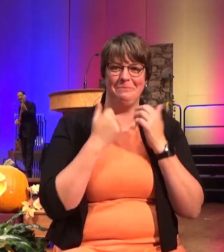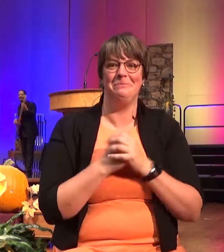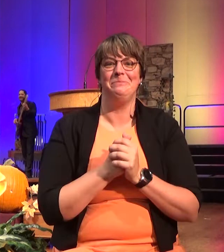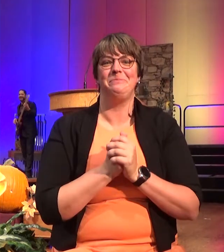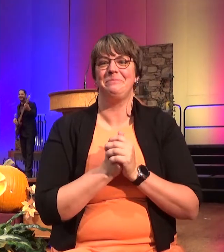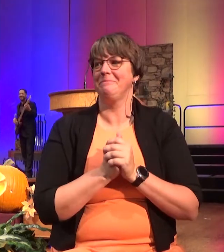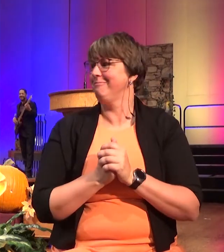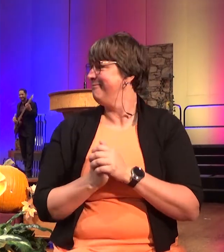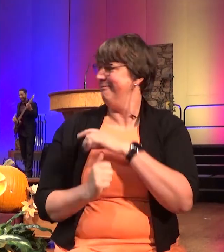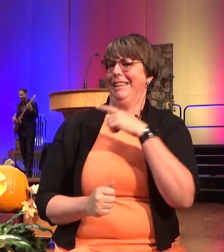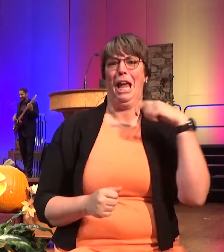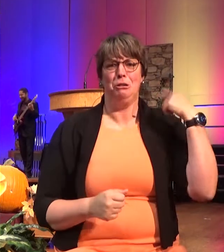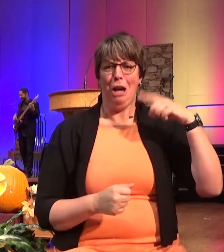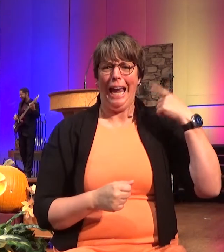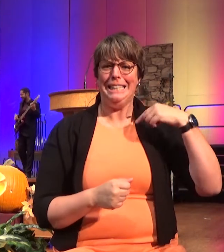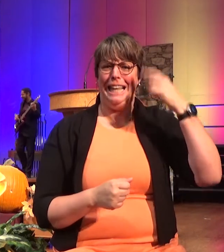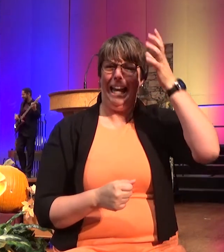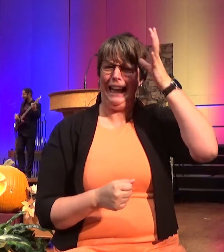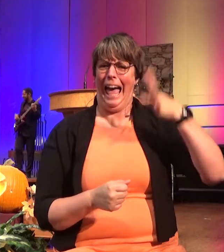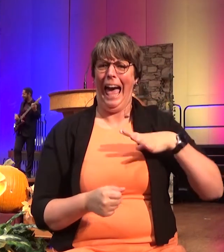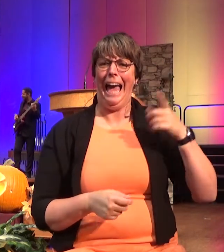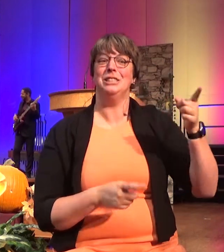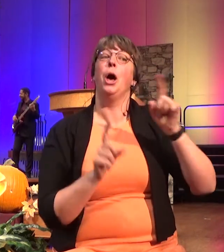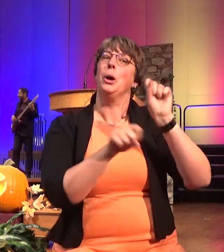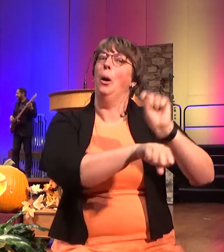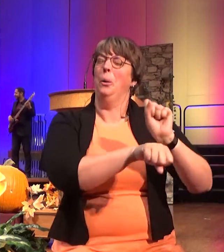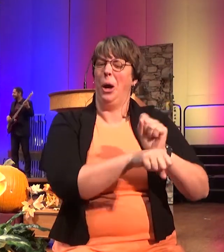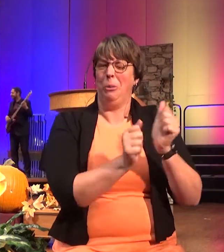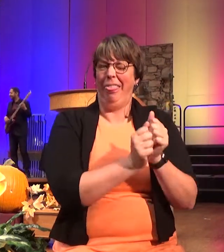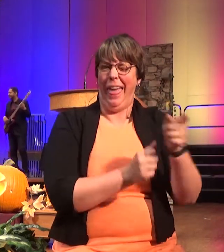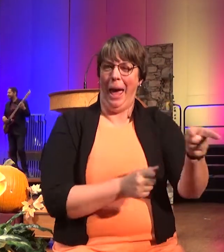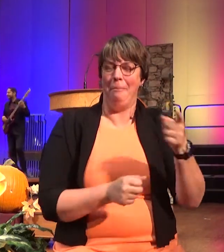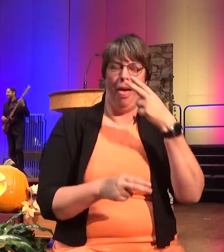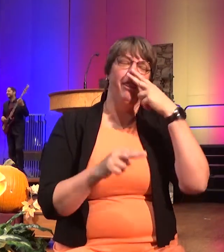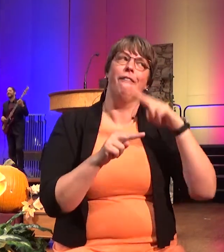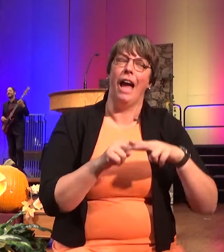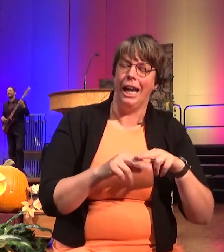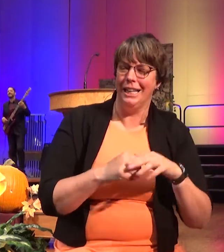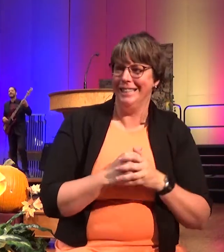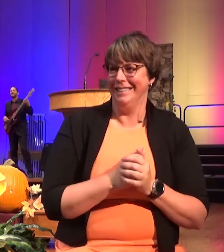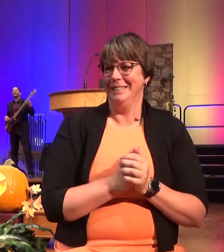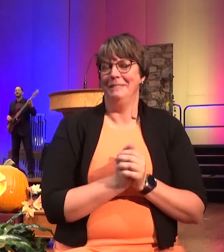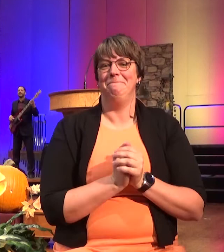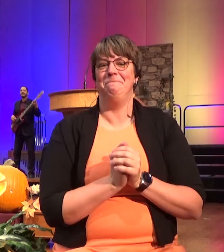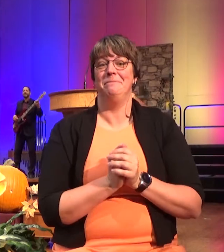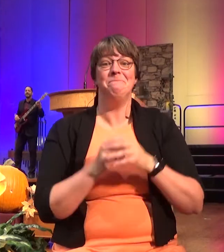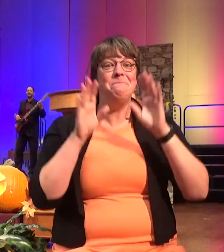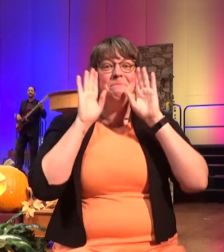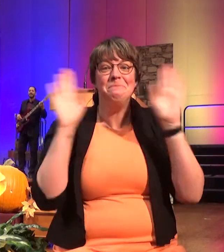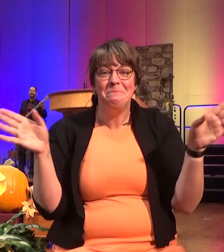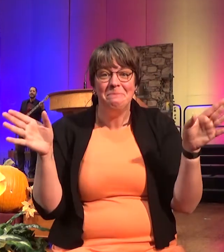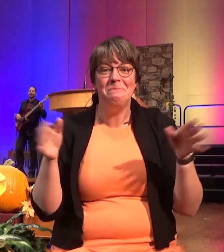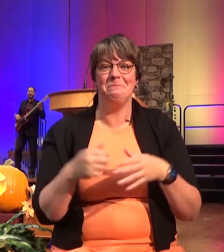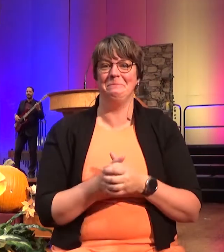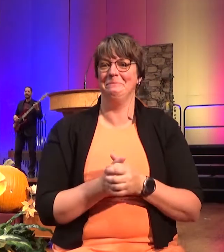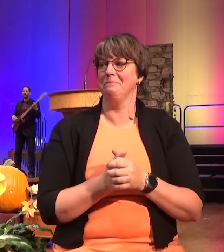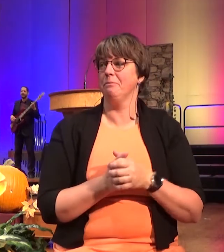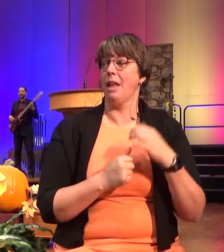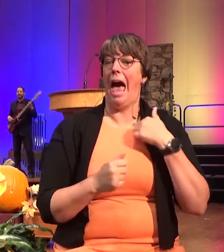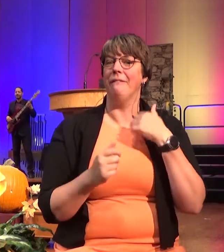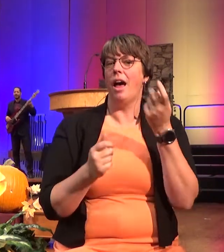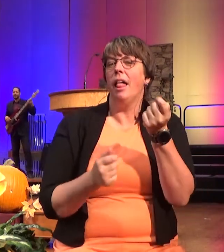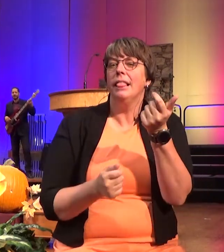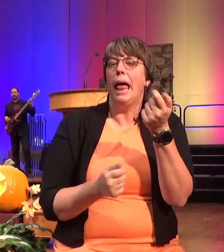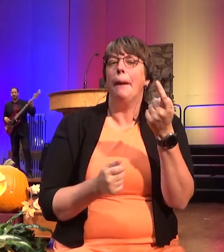Crazy guys, go work for them. They're kind of fun, though. So go work for them. Go talk to them. Hey, I've got a little bit of trivia for you this